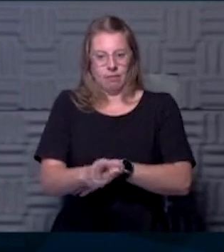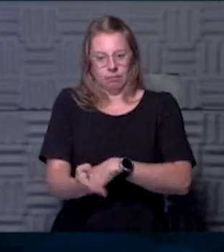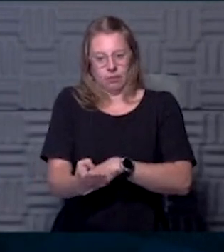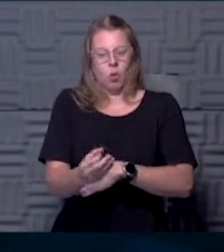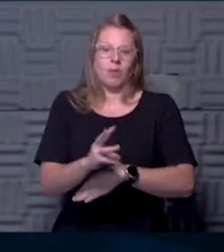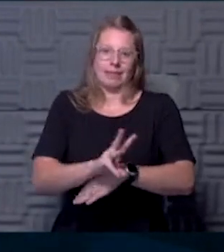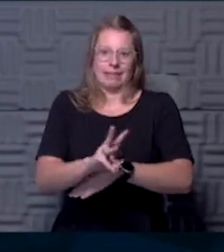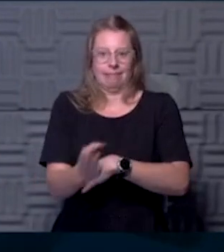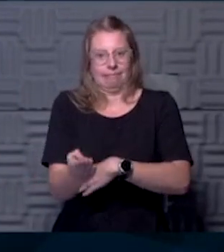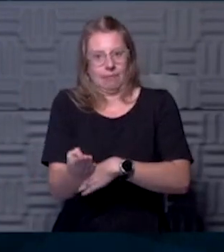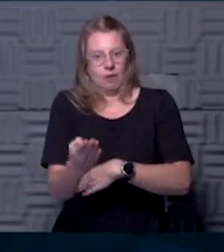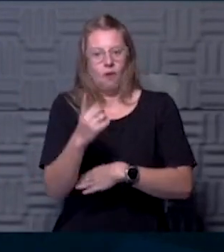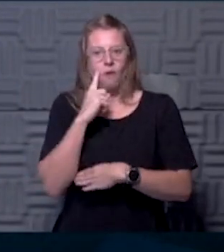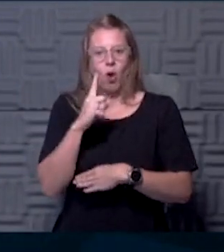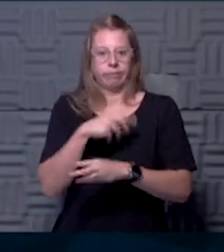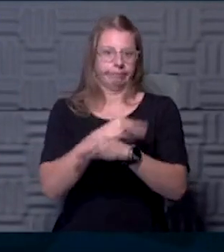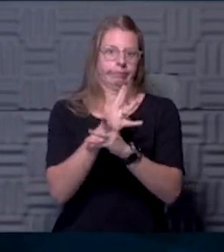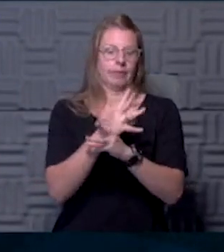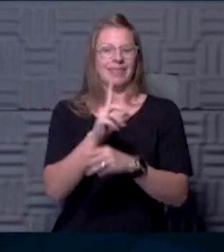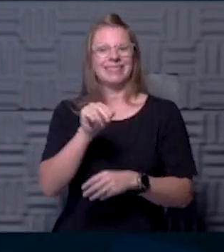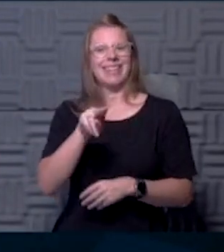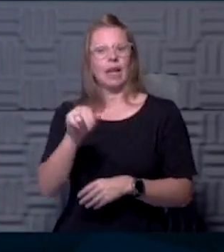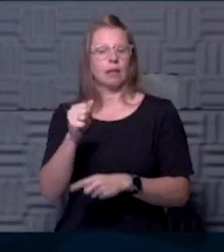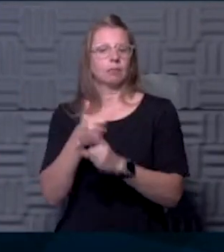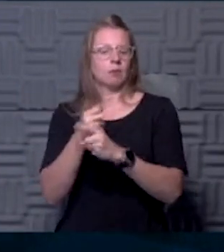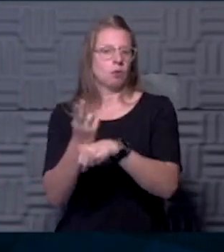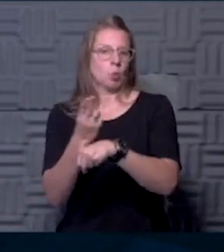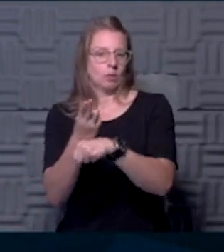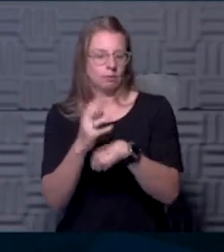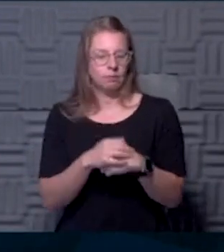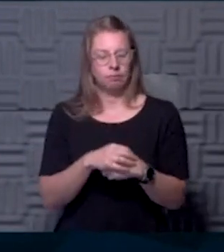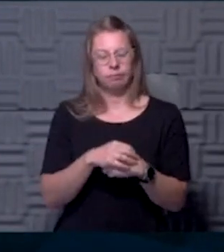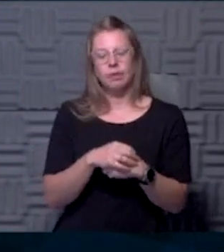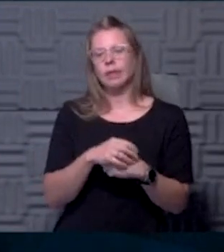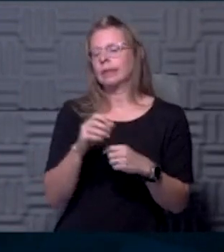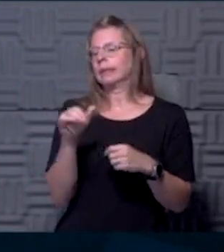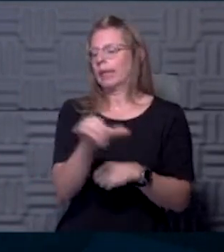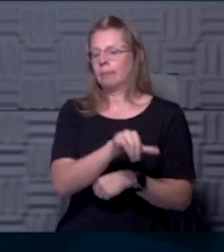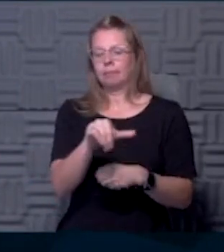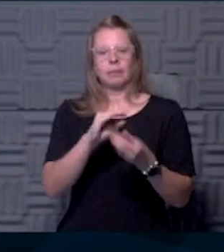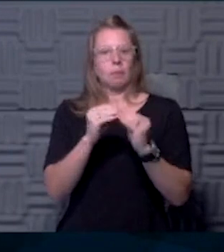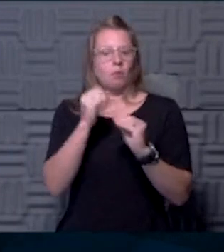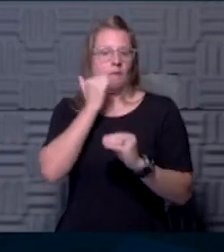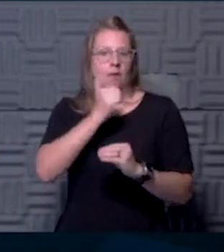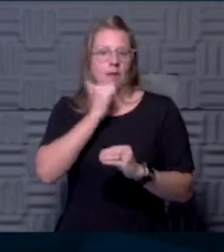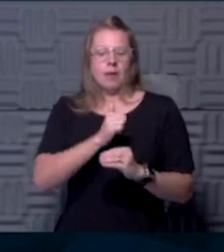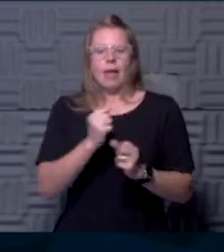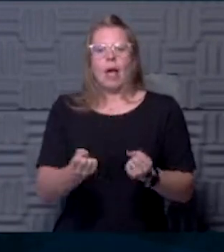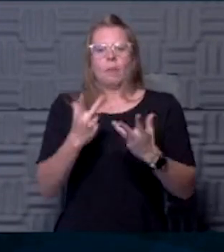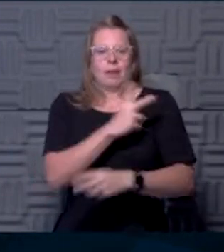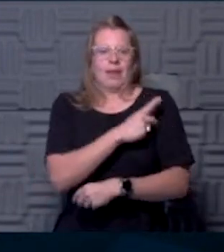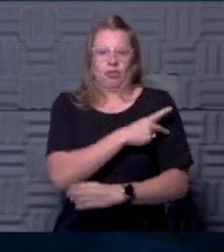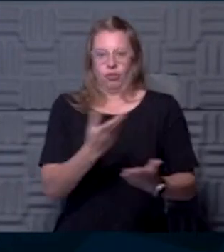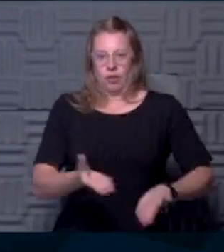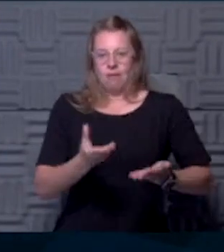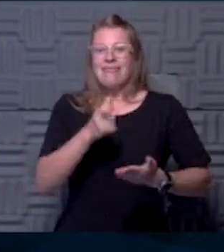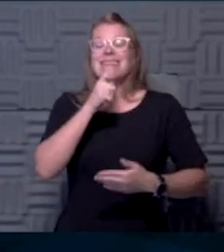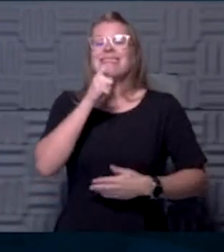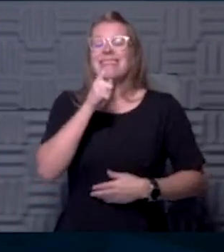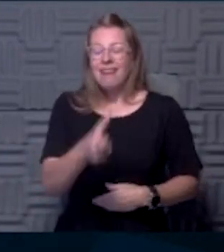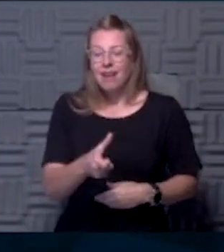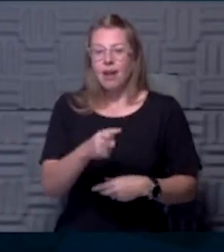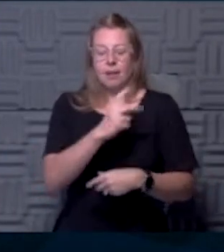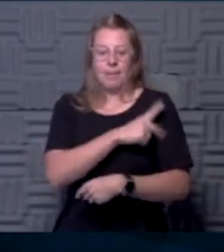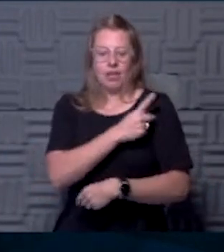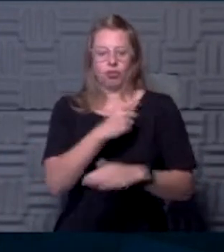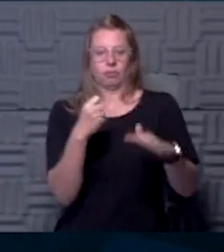or 6 a.m. I guess for the show is the number Dana's using. In any event, it's the same time every day. It's the number of patients here. It's not the number of patients